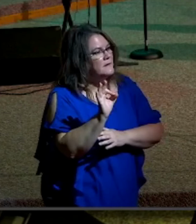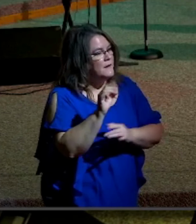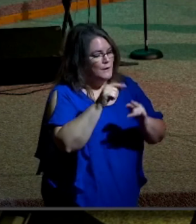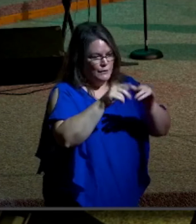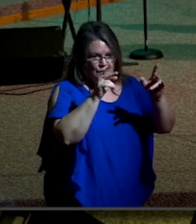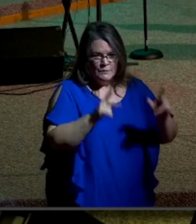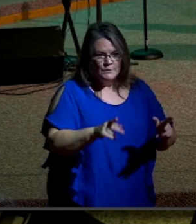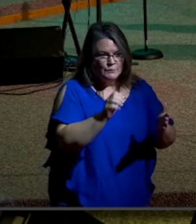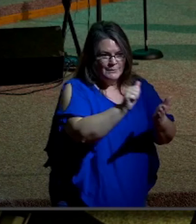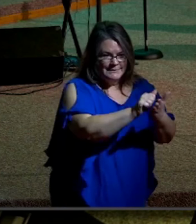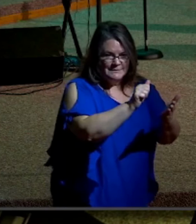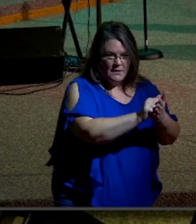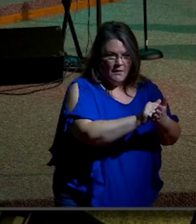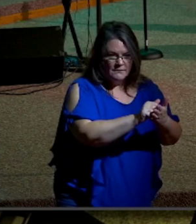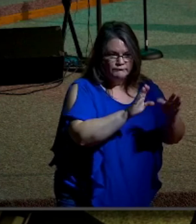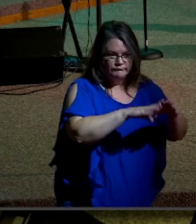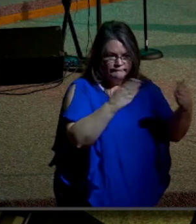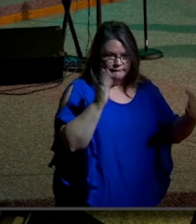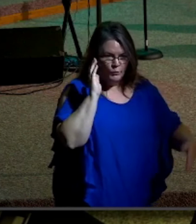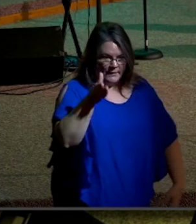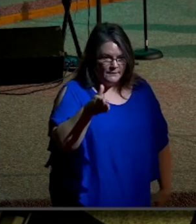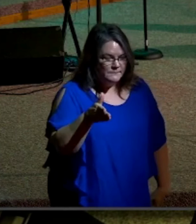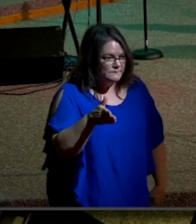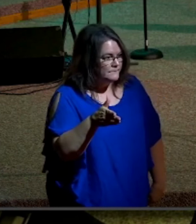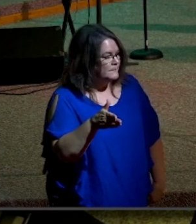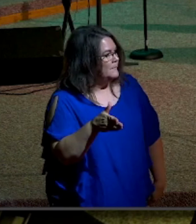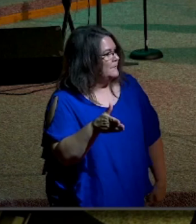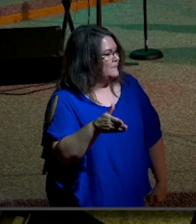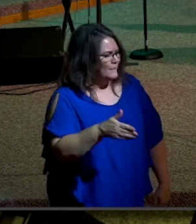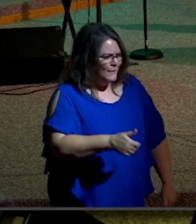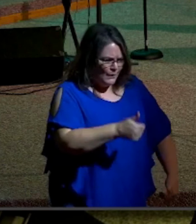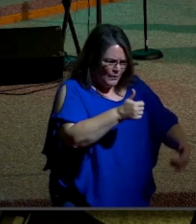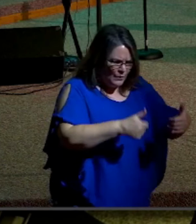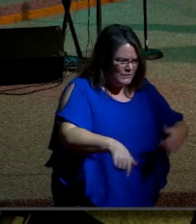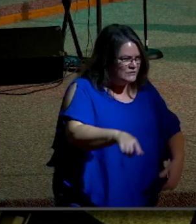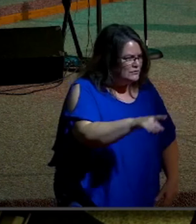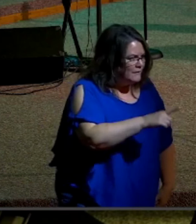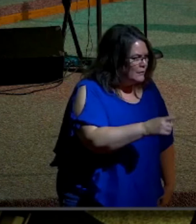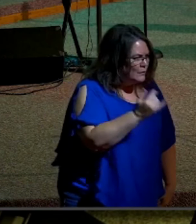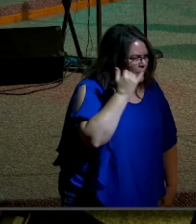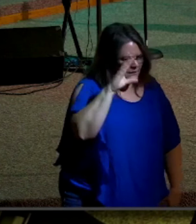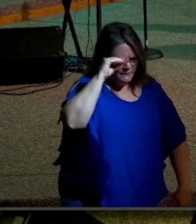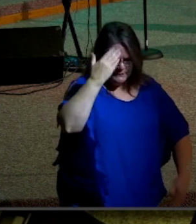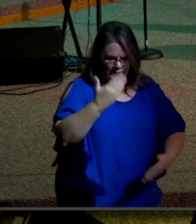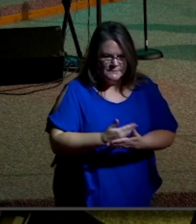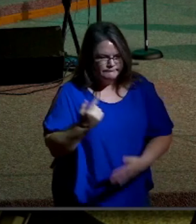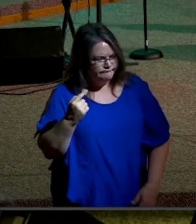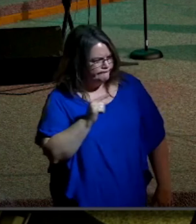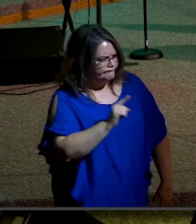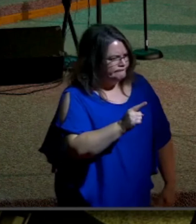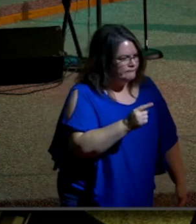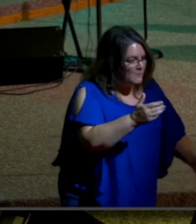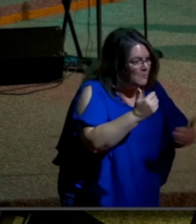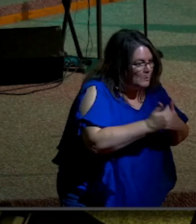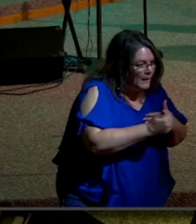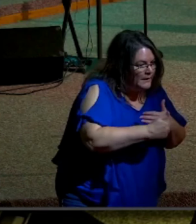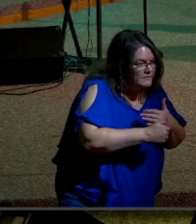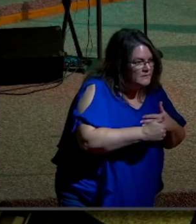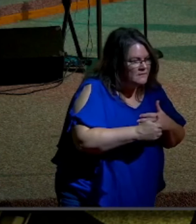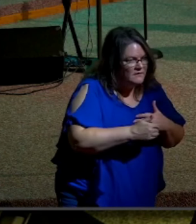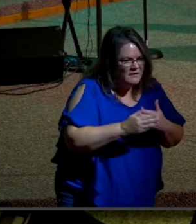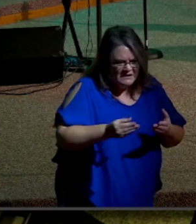knocks, it will be opened. Or which one of you, if his son asks him for bread, will give him a